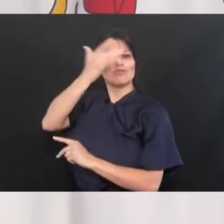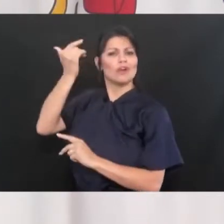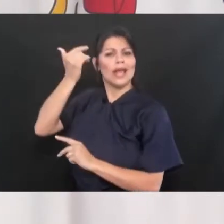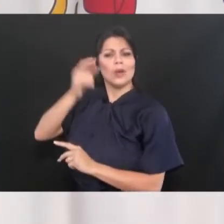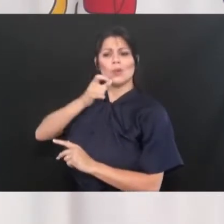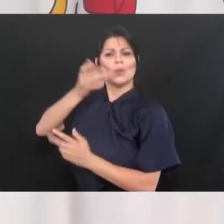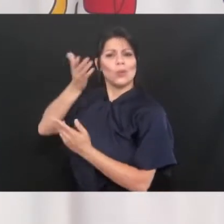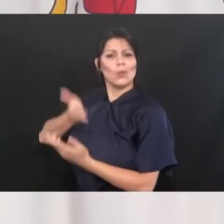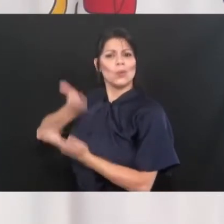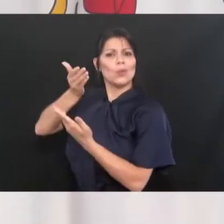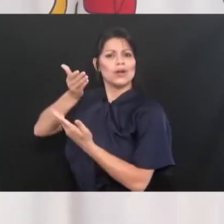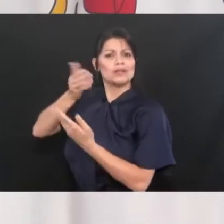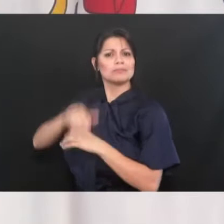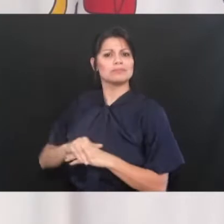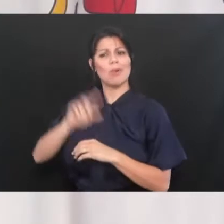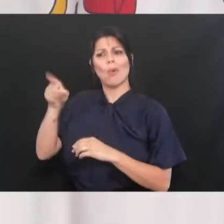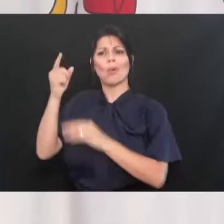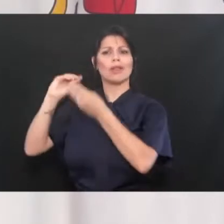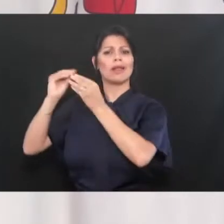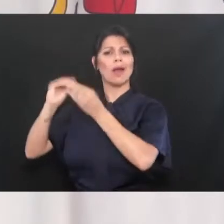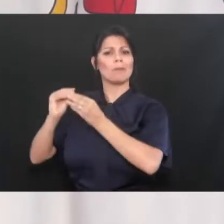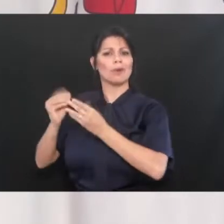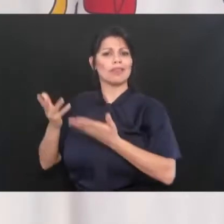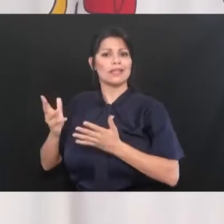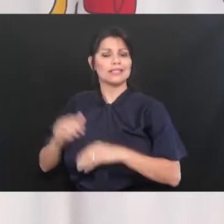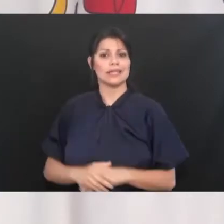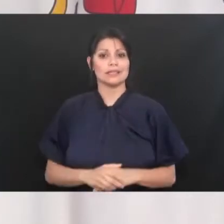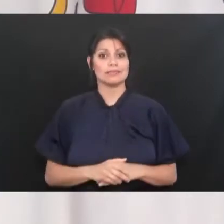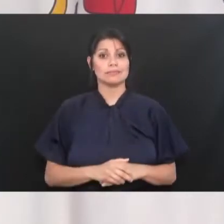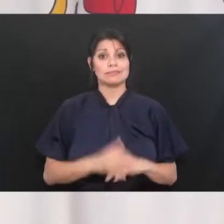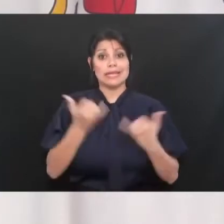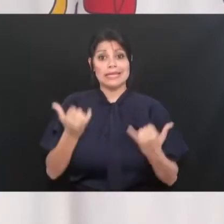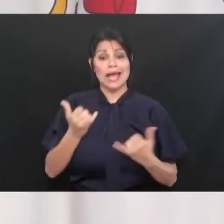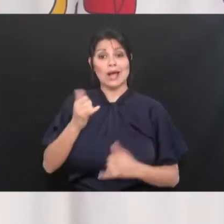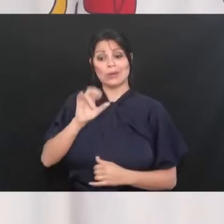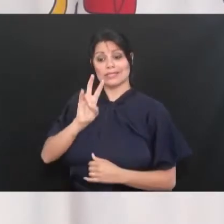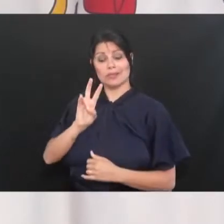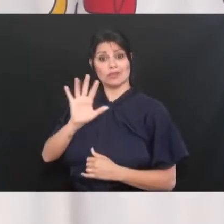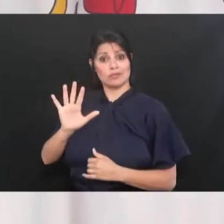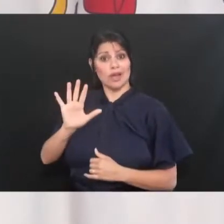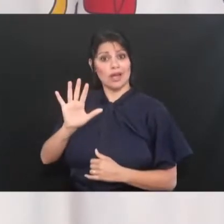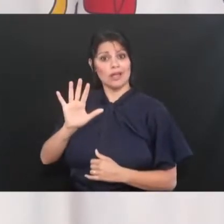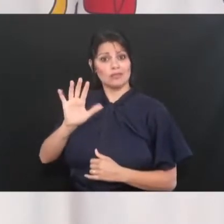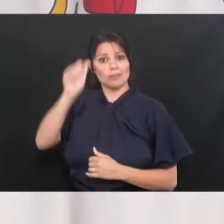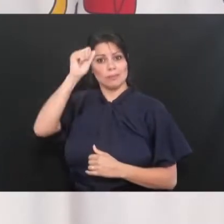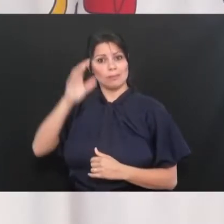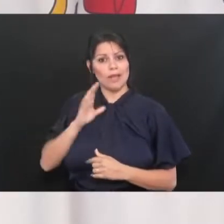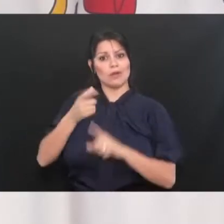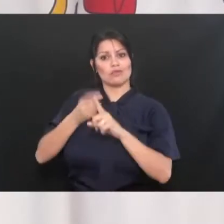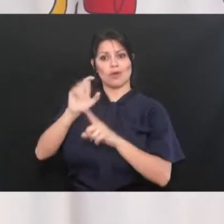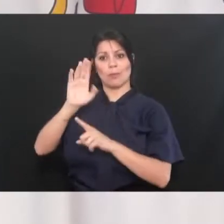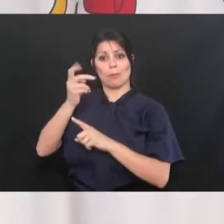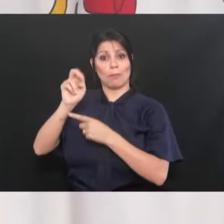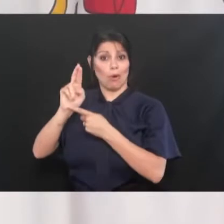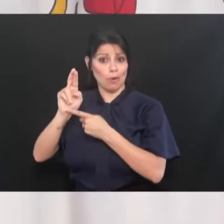Our 2,910th death in West Virginia is a 75-year-old male from Barber County.